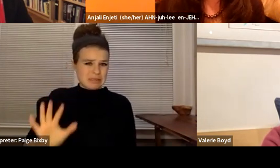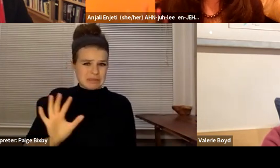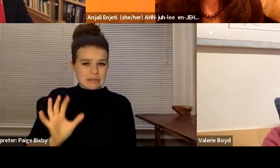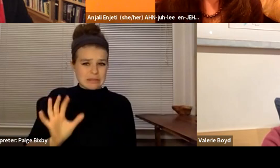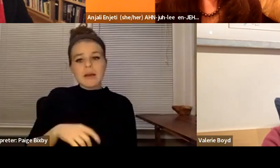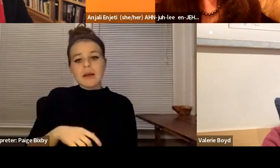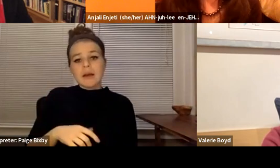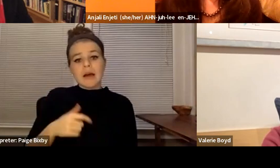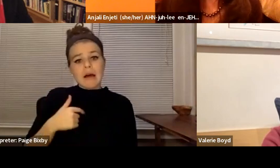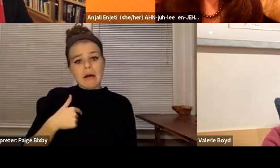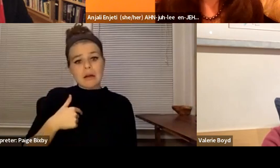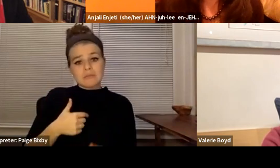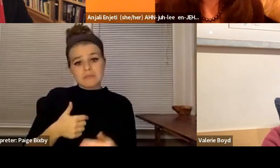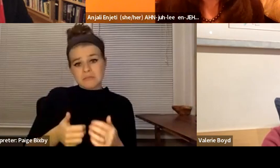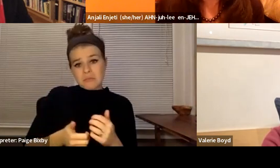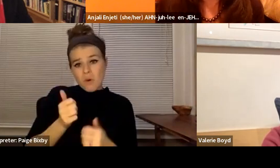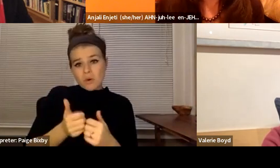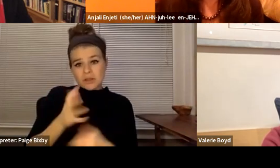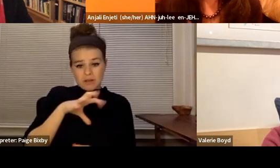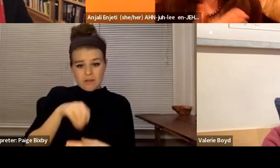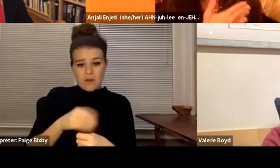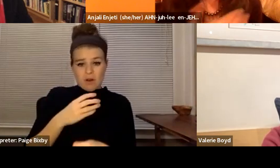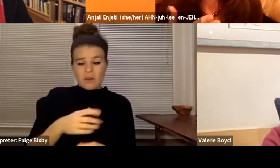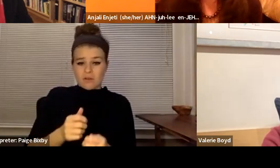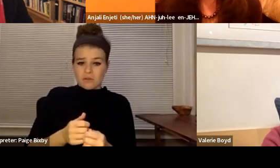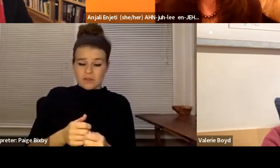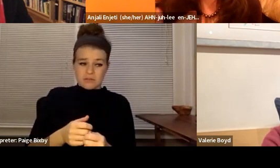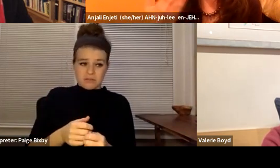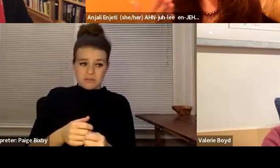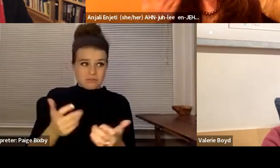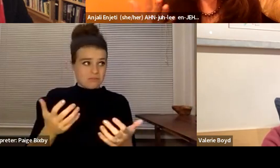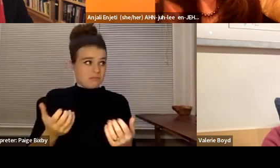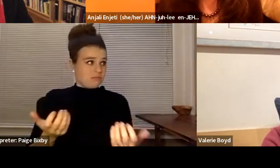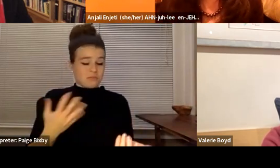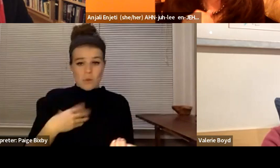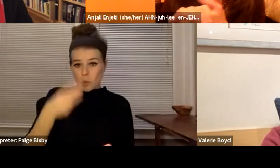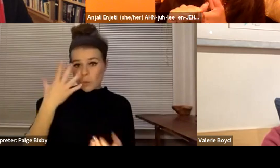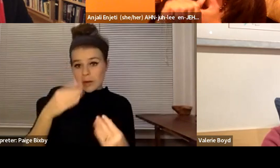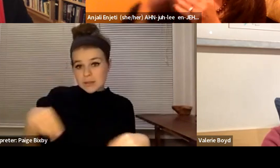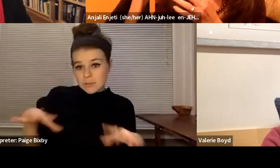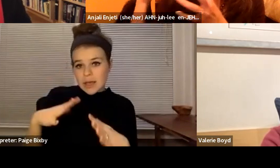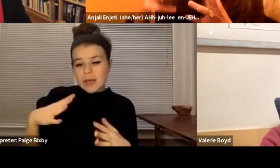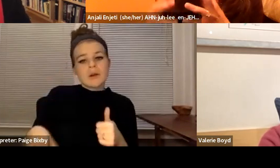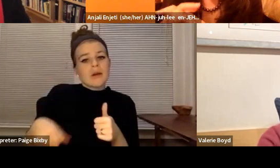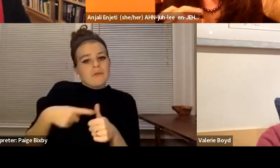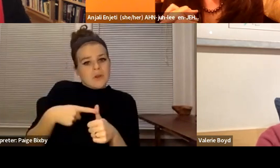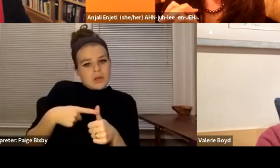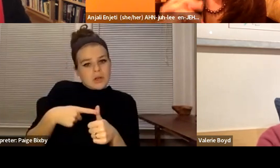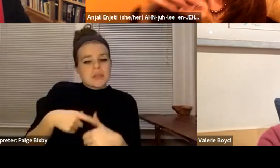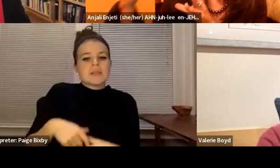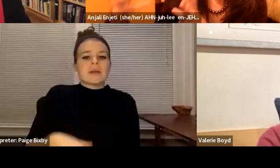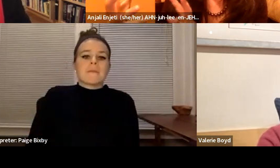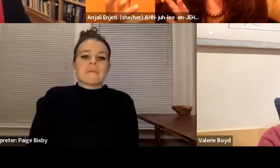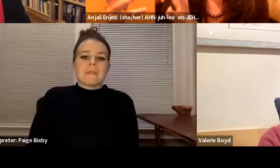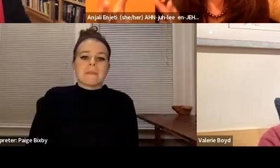I was predominantly in very white spaces. So at first I really, you know, I would sort of see